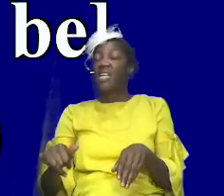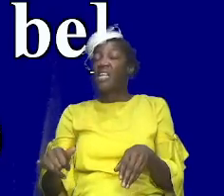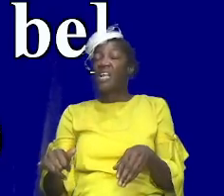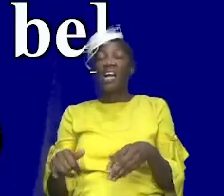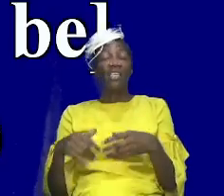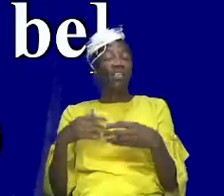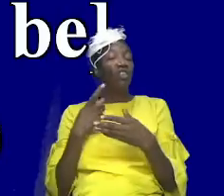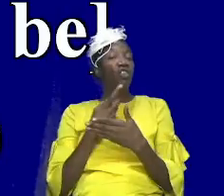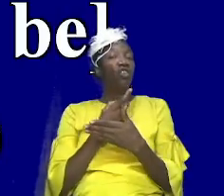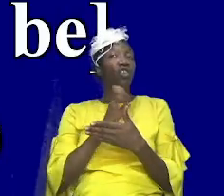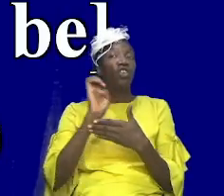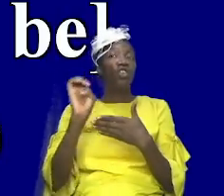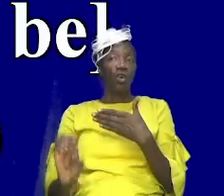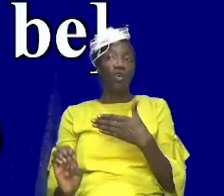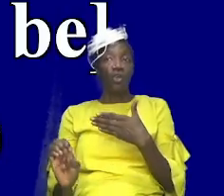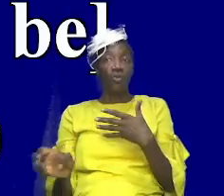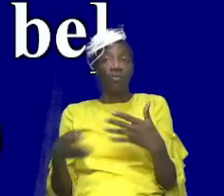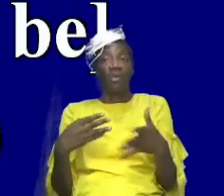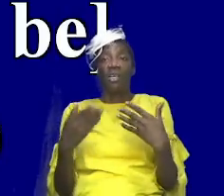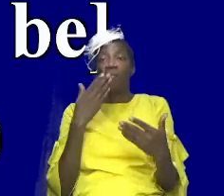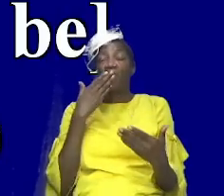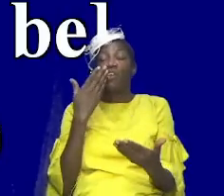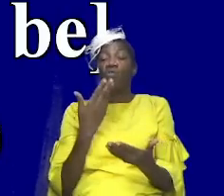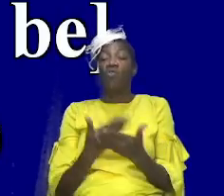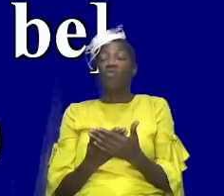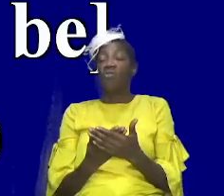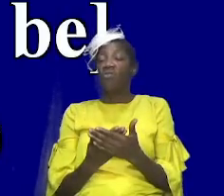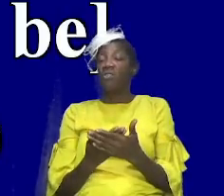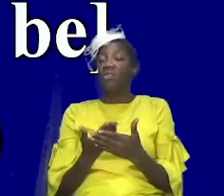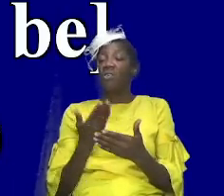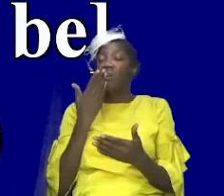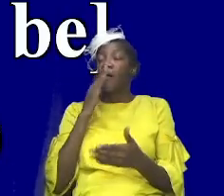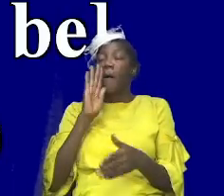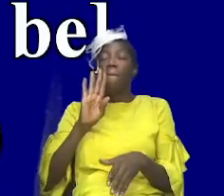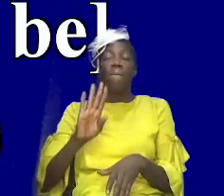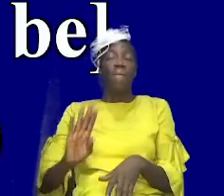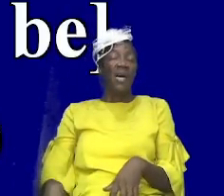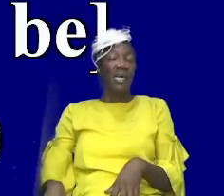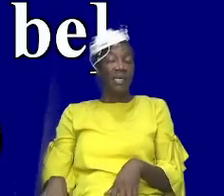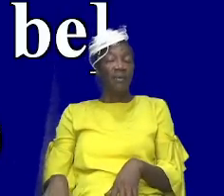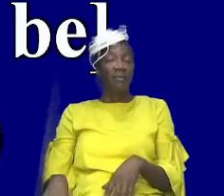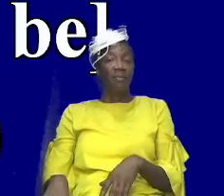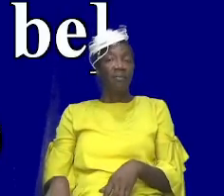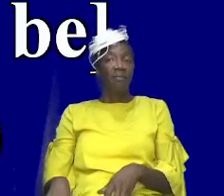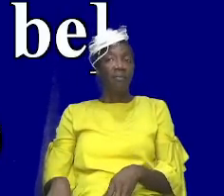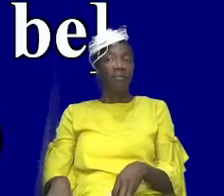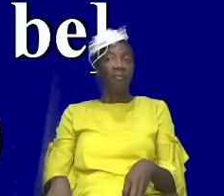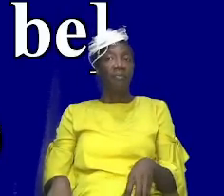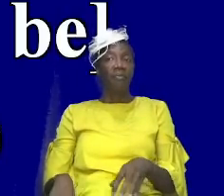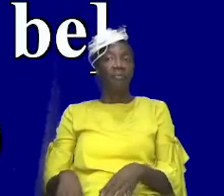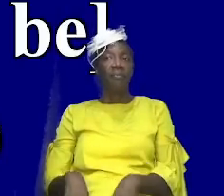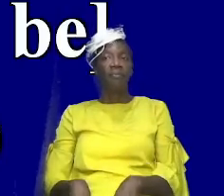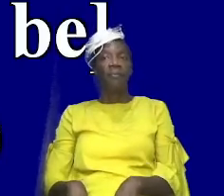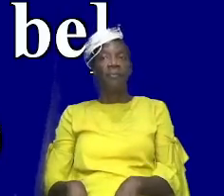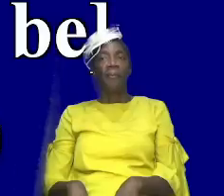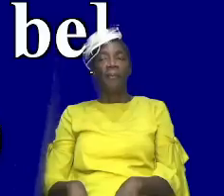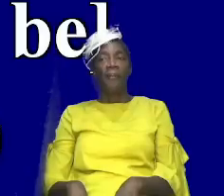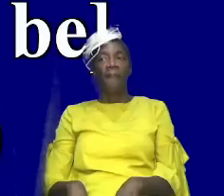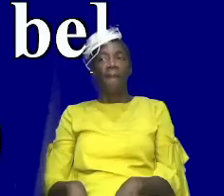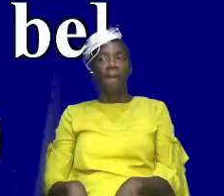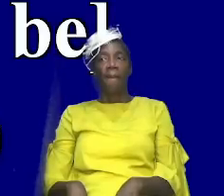done, whether it be good or bad." Brethren,